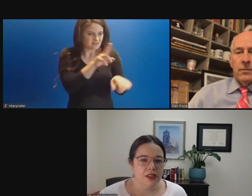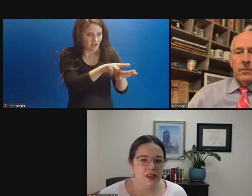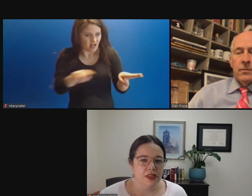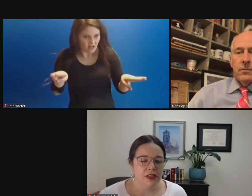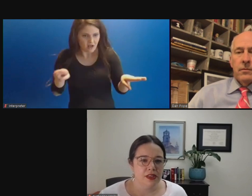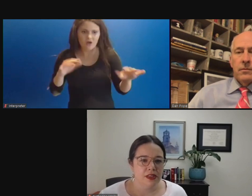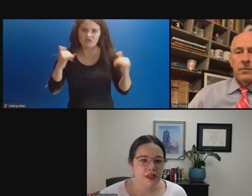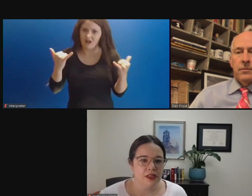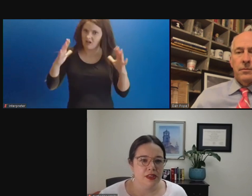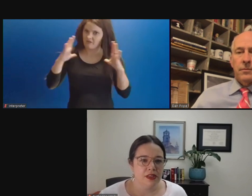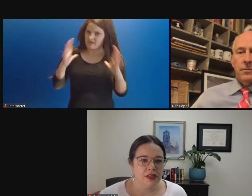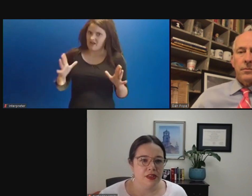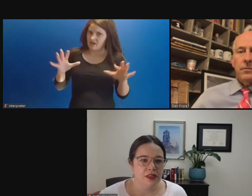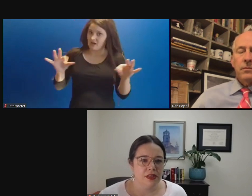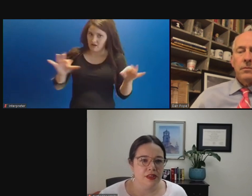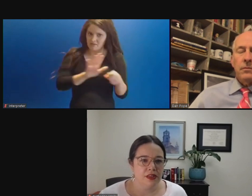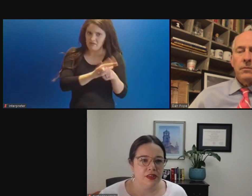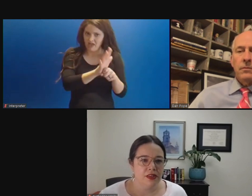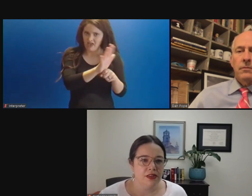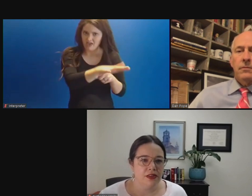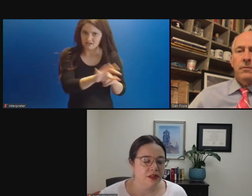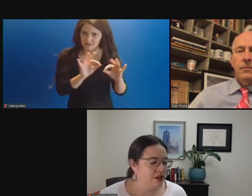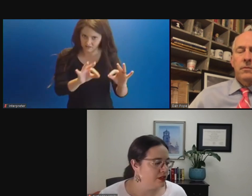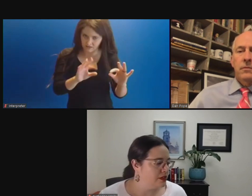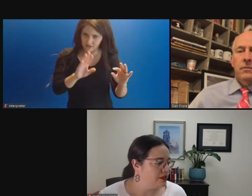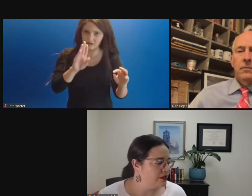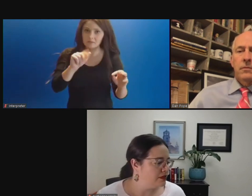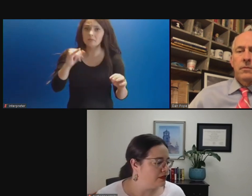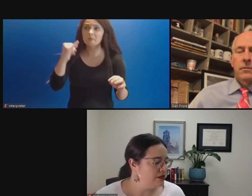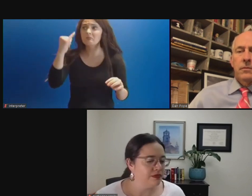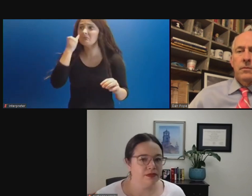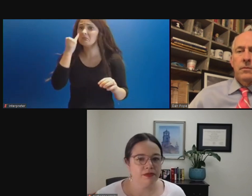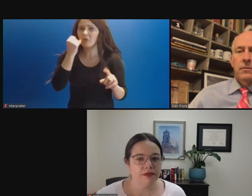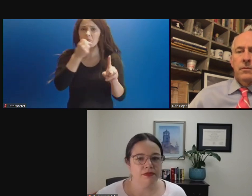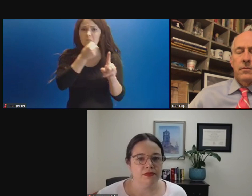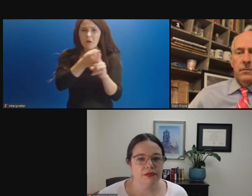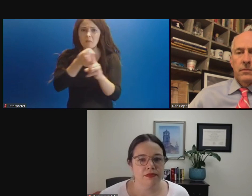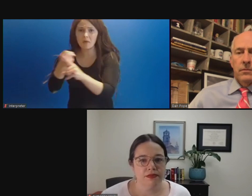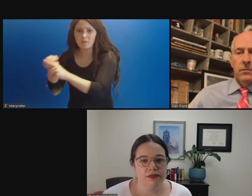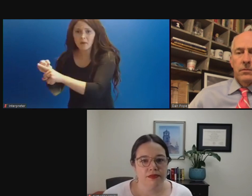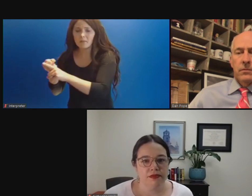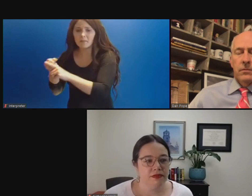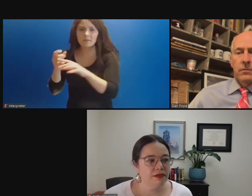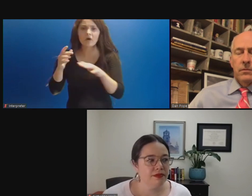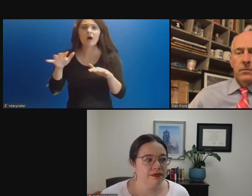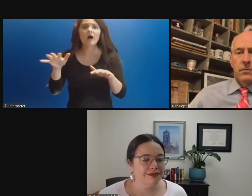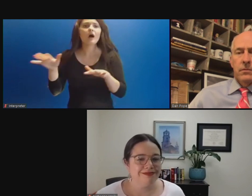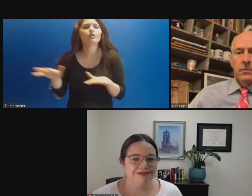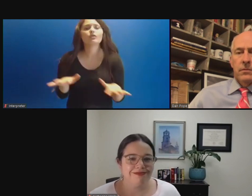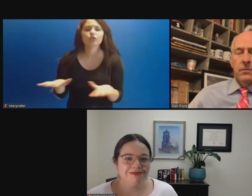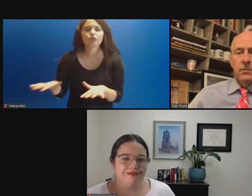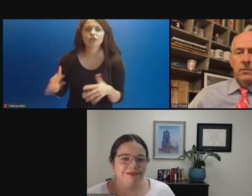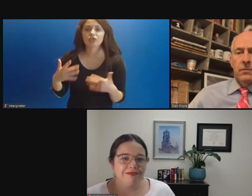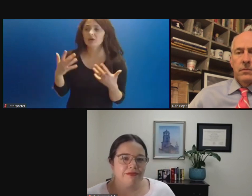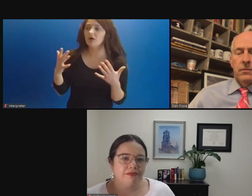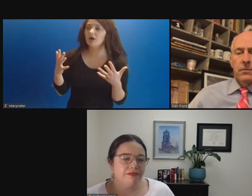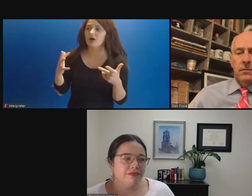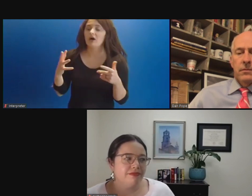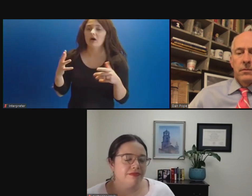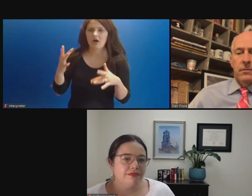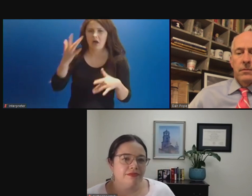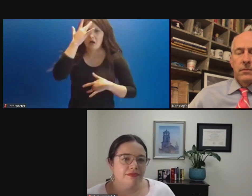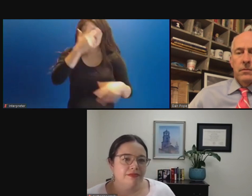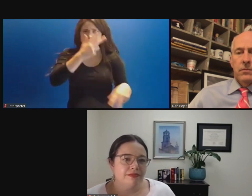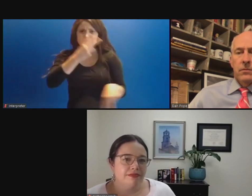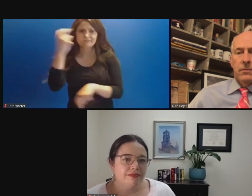on hospital beds. But if we get too lackadaisical, that's why I said about this alarm fatigue. If